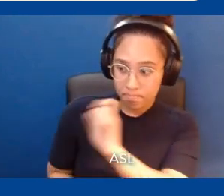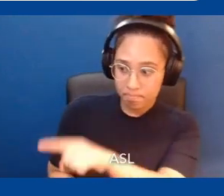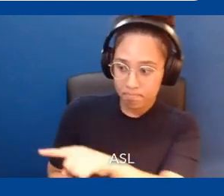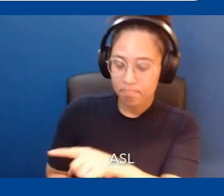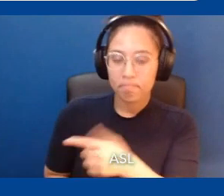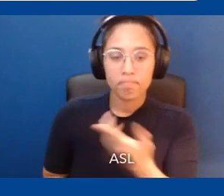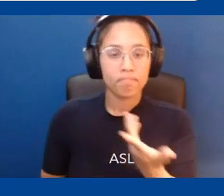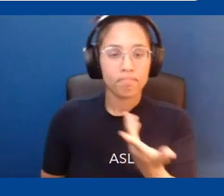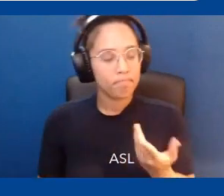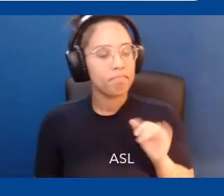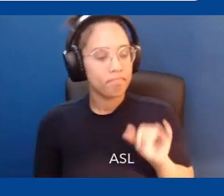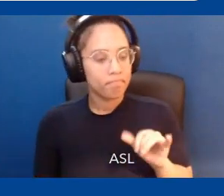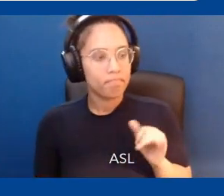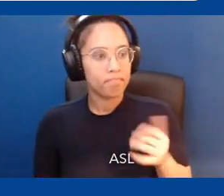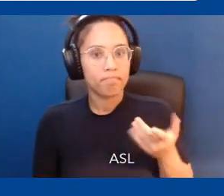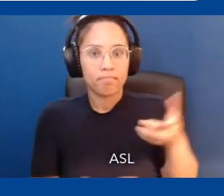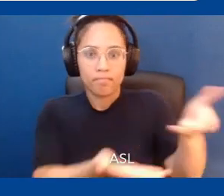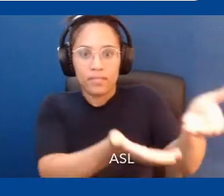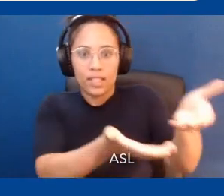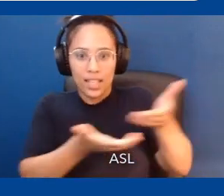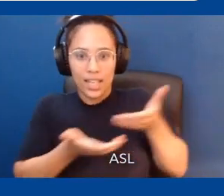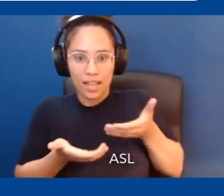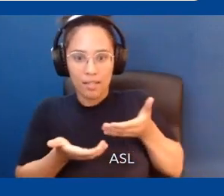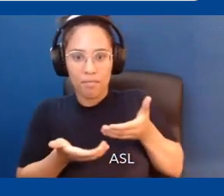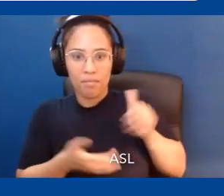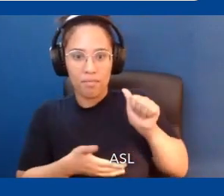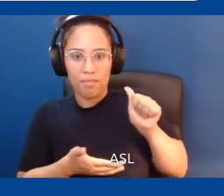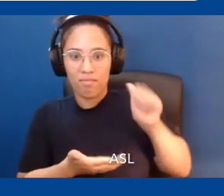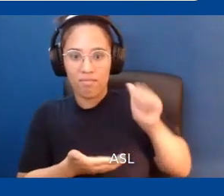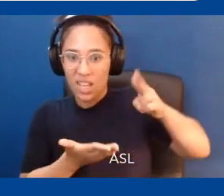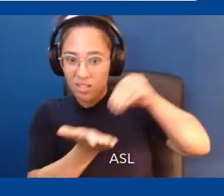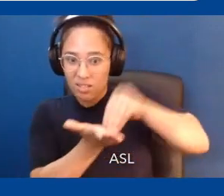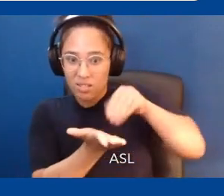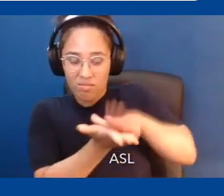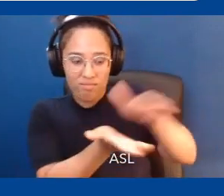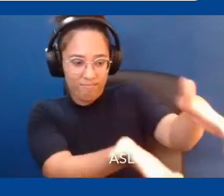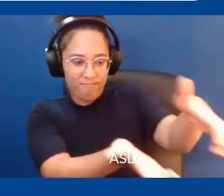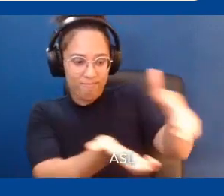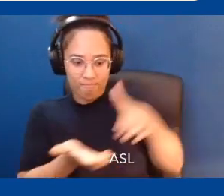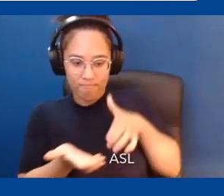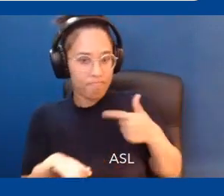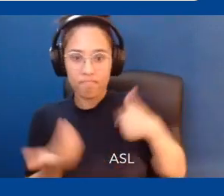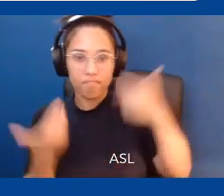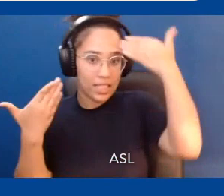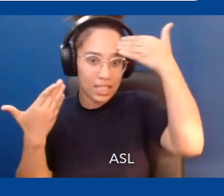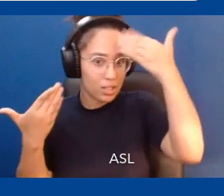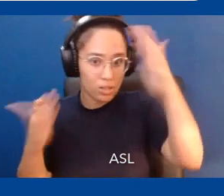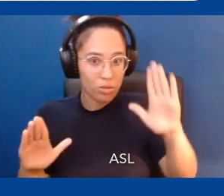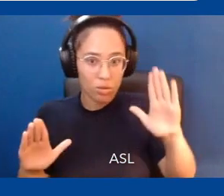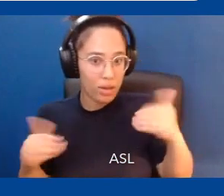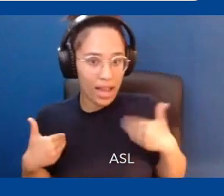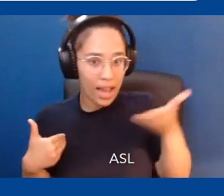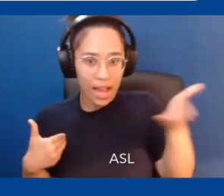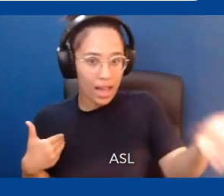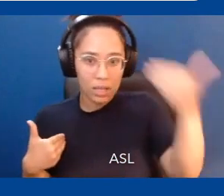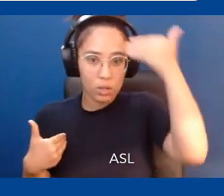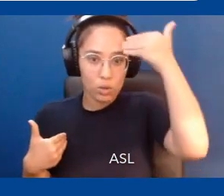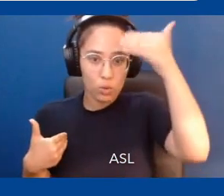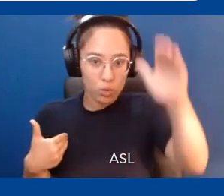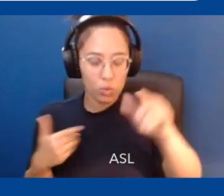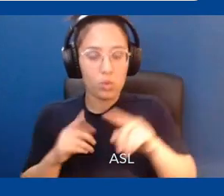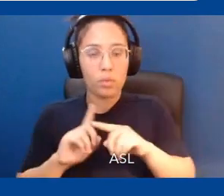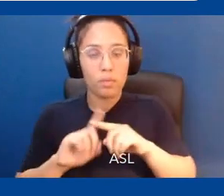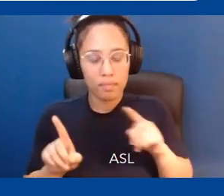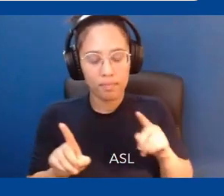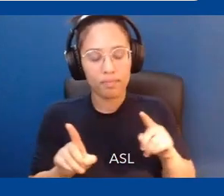whole archive. And I had no idea the archive existed. And Gardner sort of had this kind of